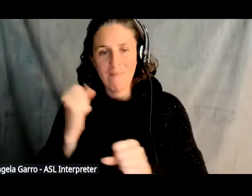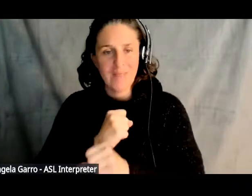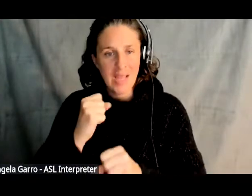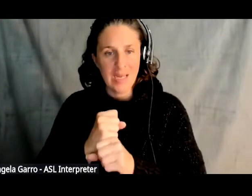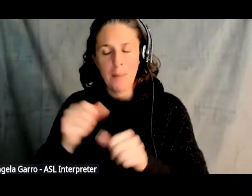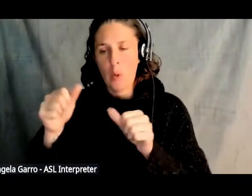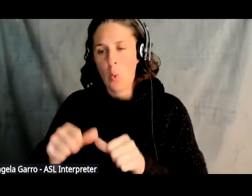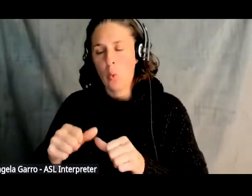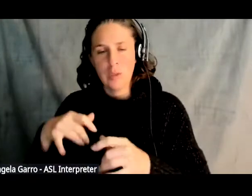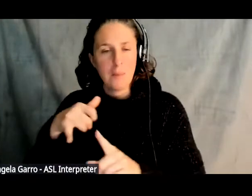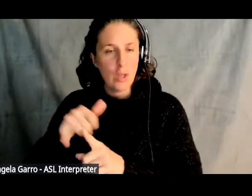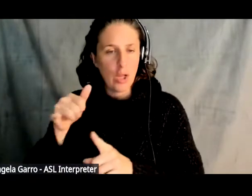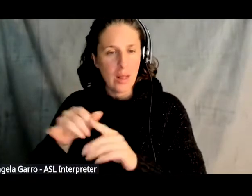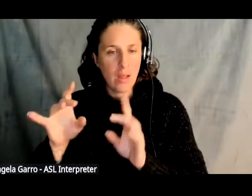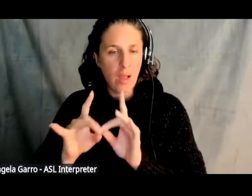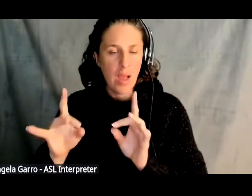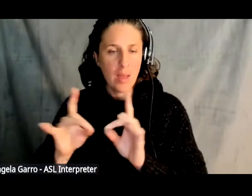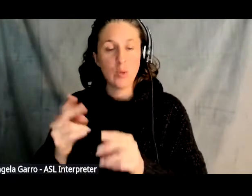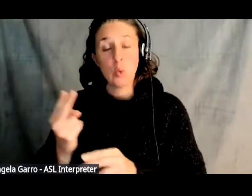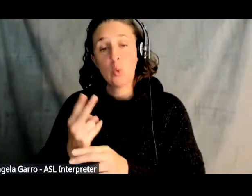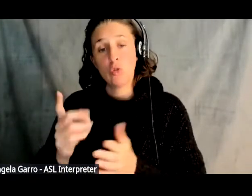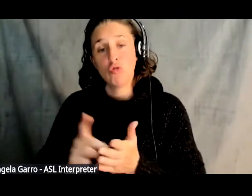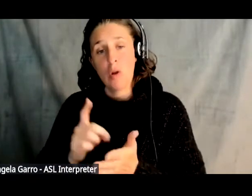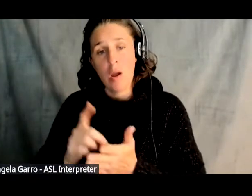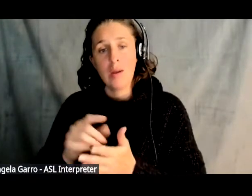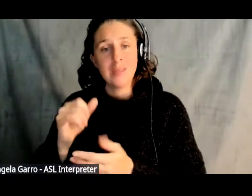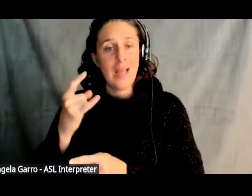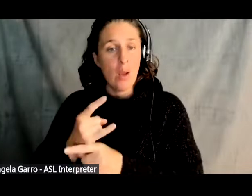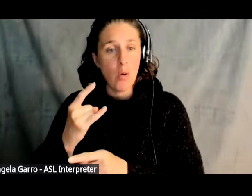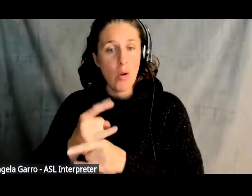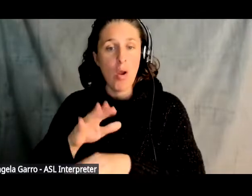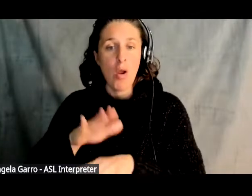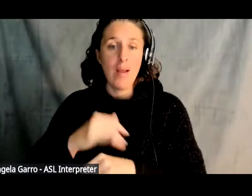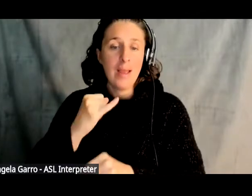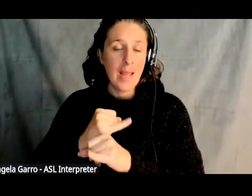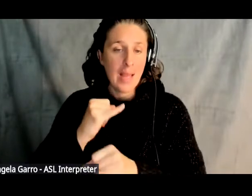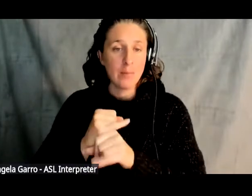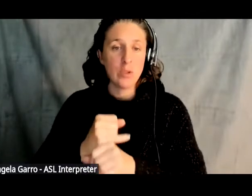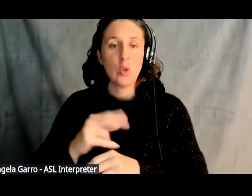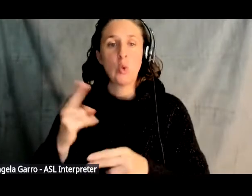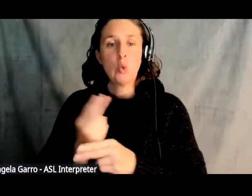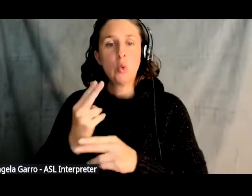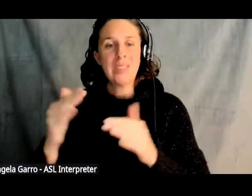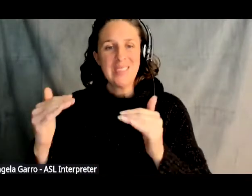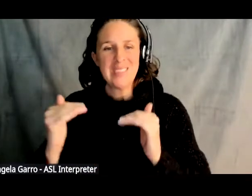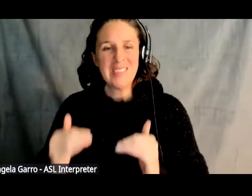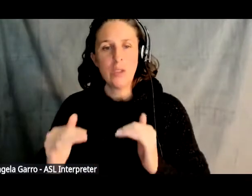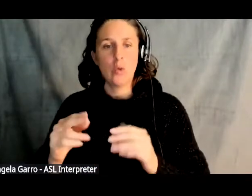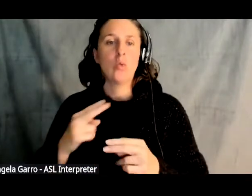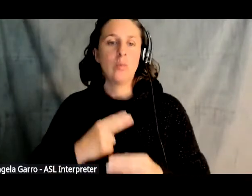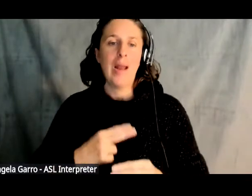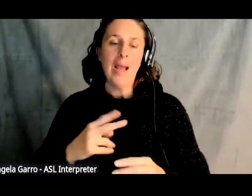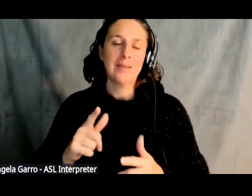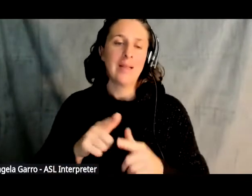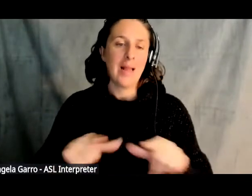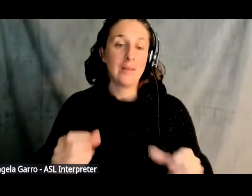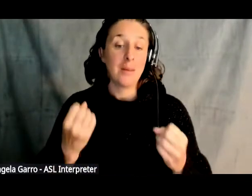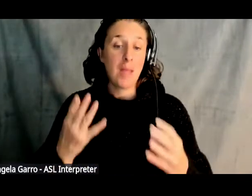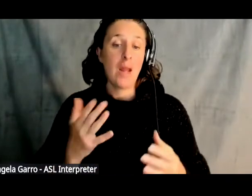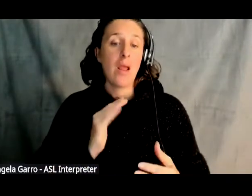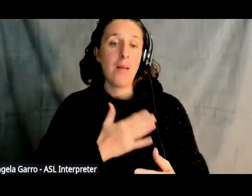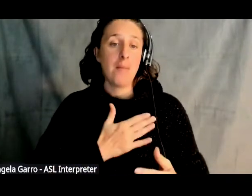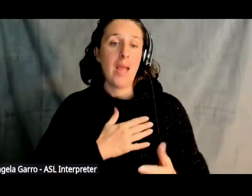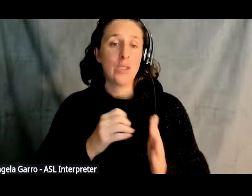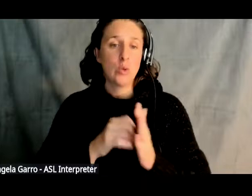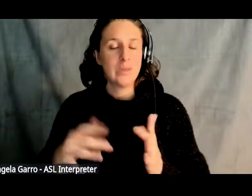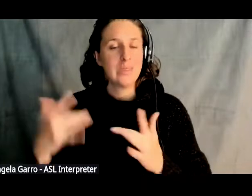bullying comments, using drugs and alcohol on campus, using dehumanizing language. Many of my students tend to